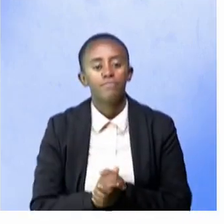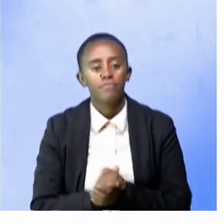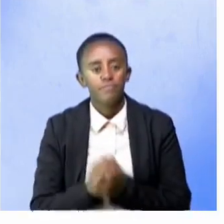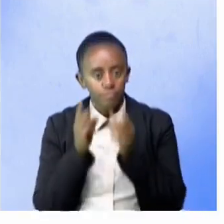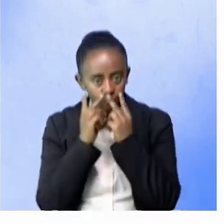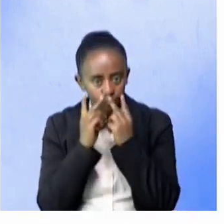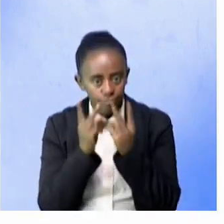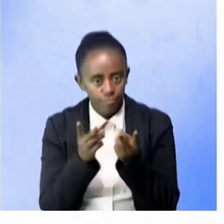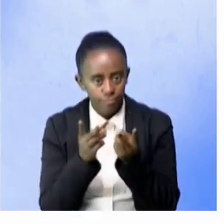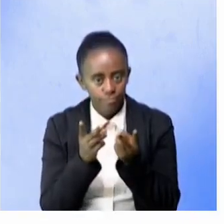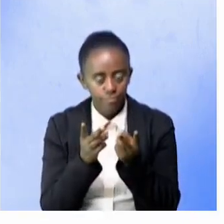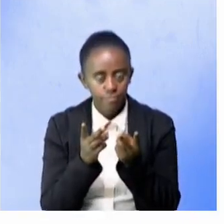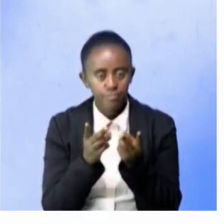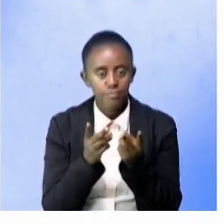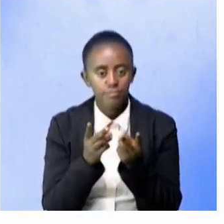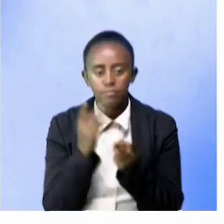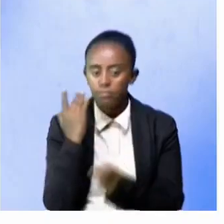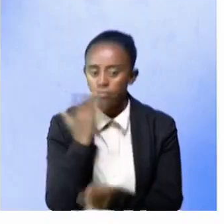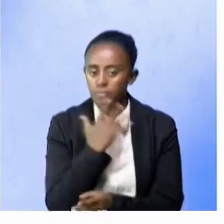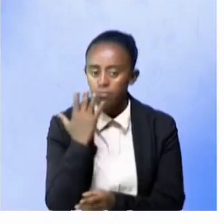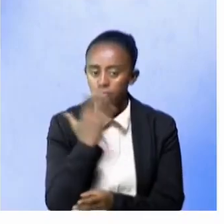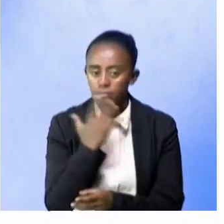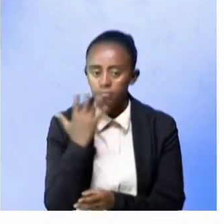Look, color.